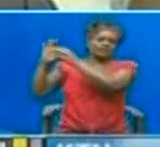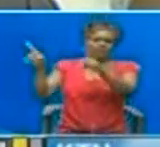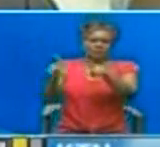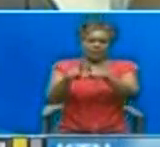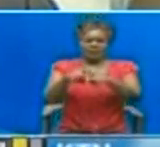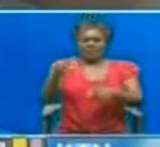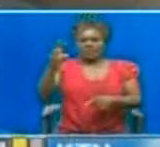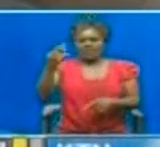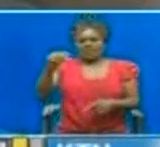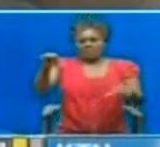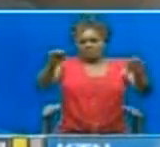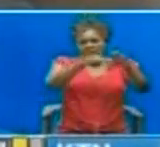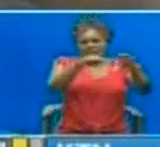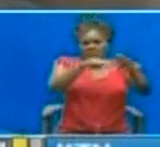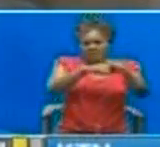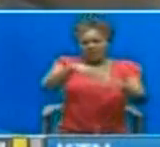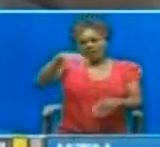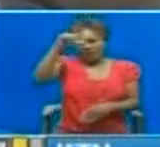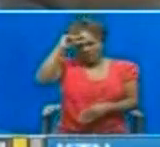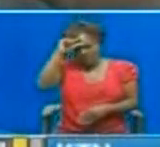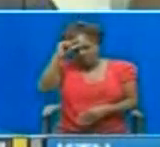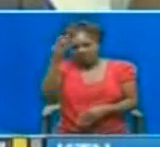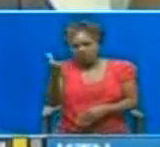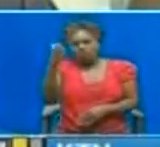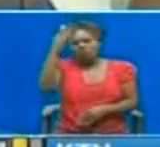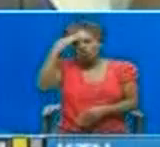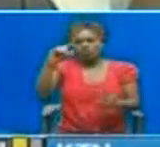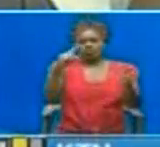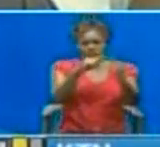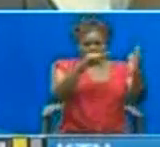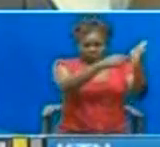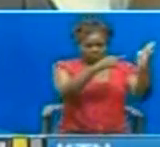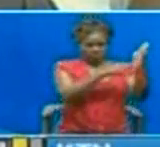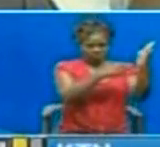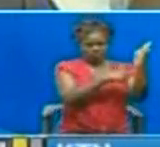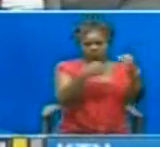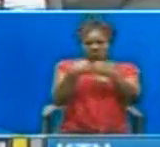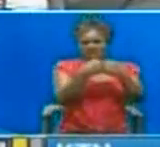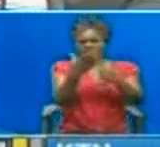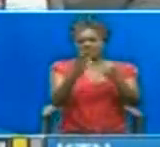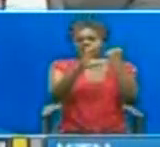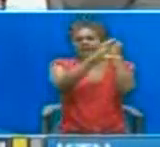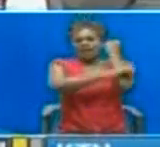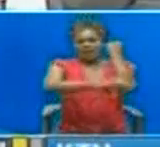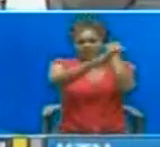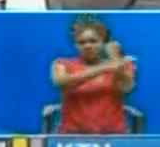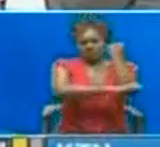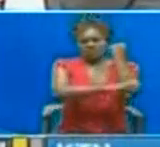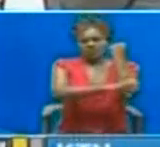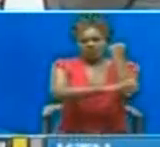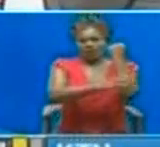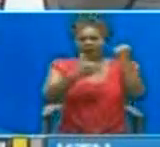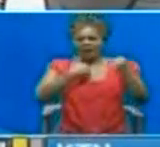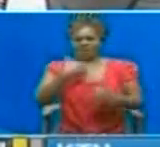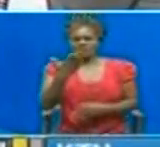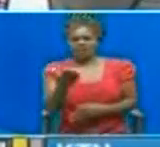a member of the government, we know there are a number of issues that are affecting the country right